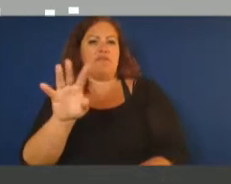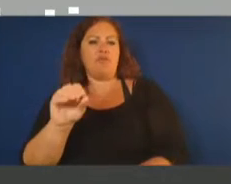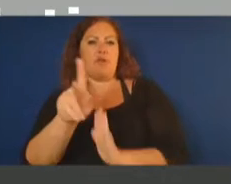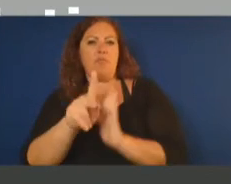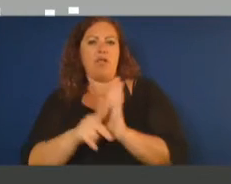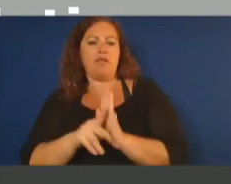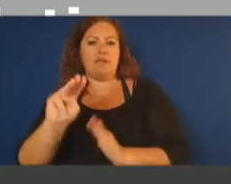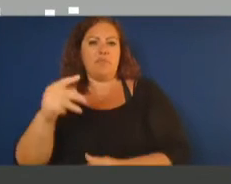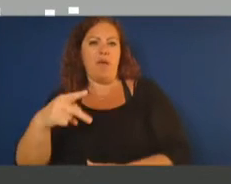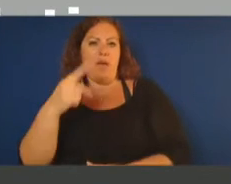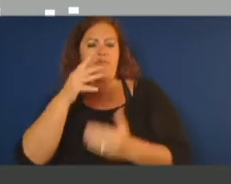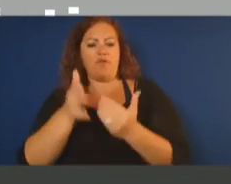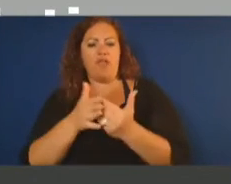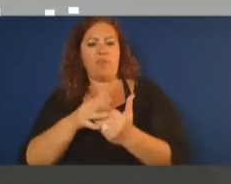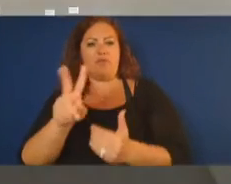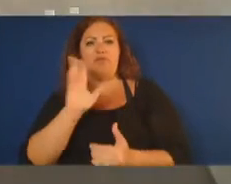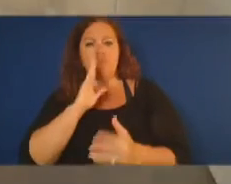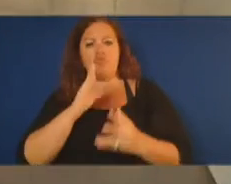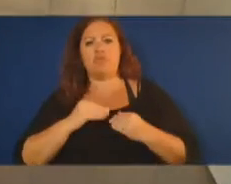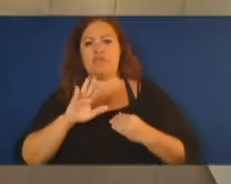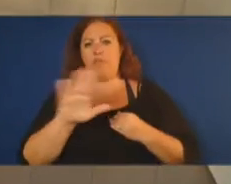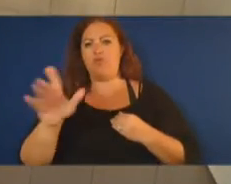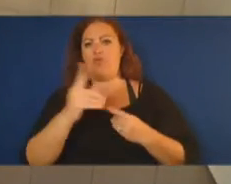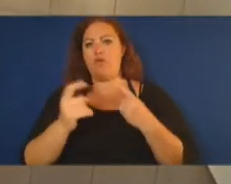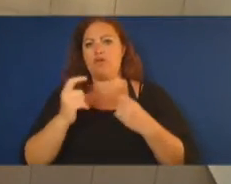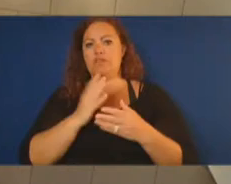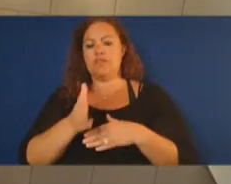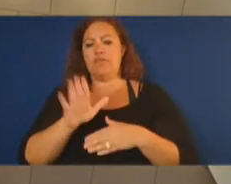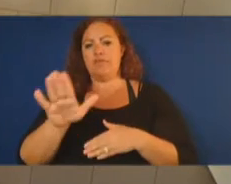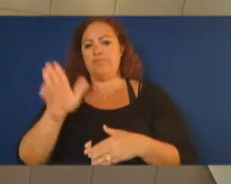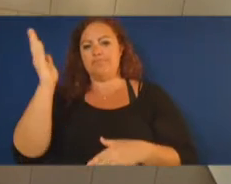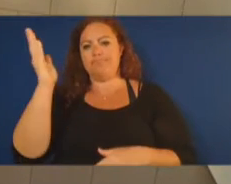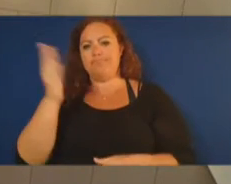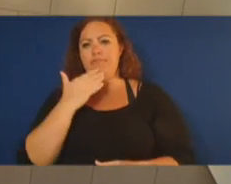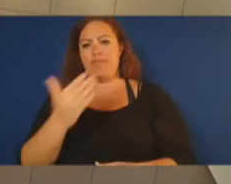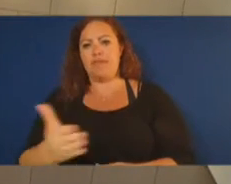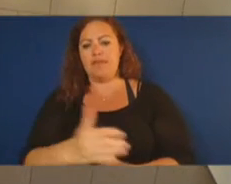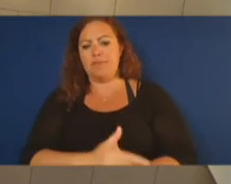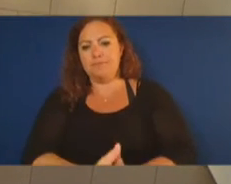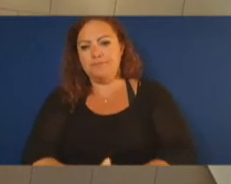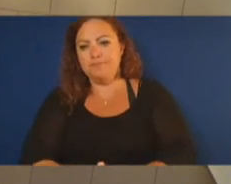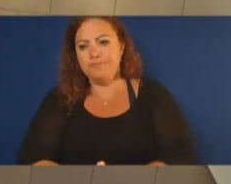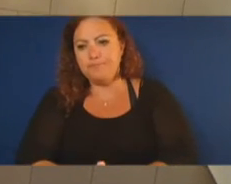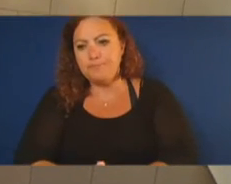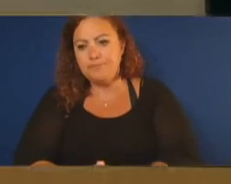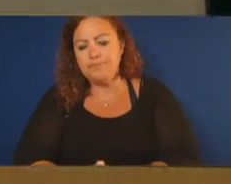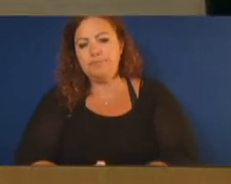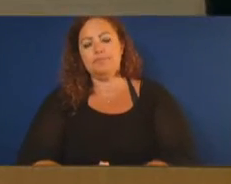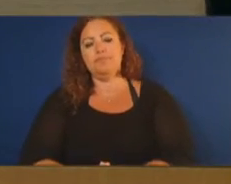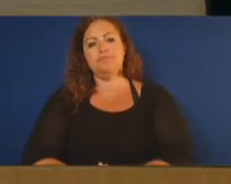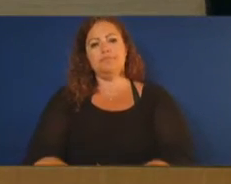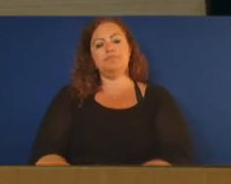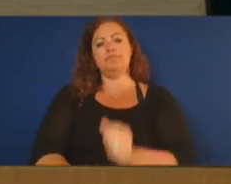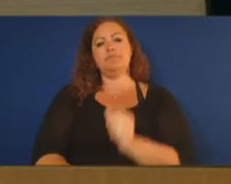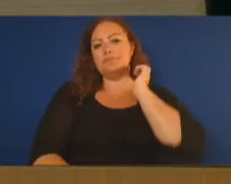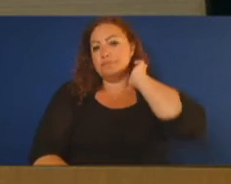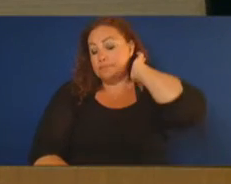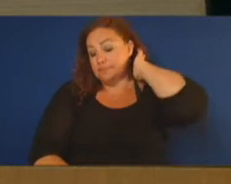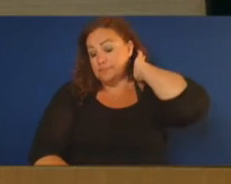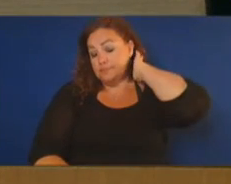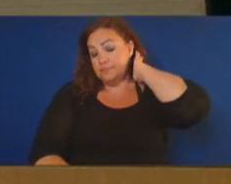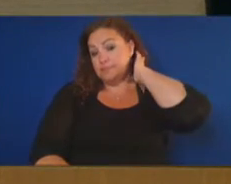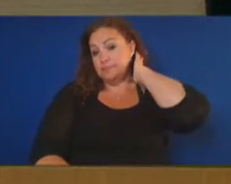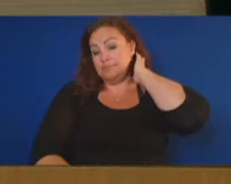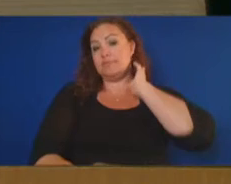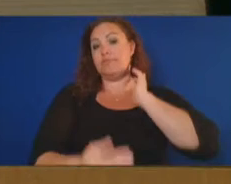neighborhood 2 and we'll take any questions following the petitioner's presentation thank you very much M Grant you have three minutes good evening May prot